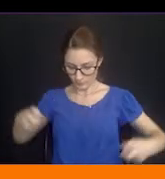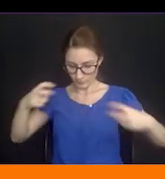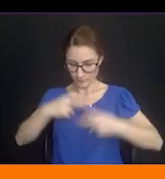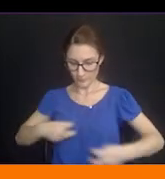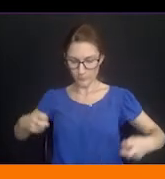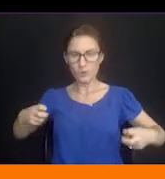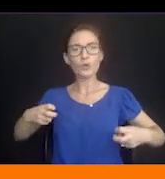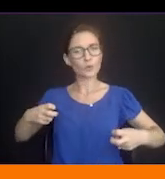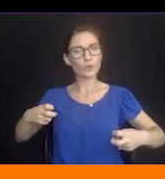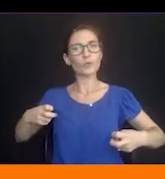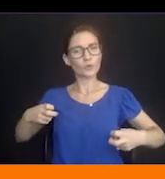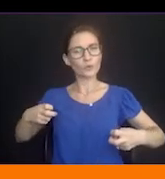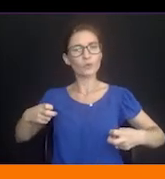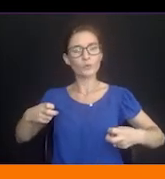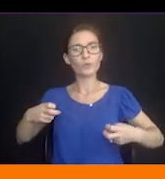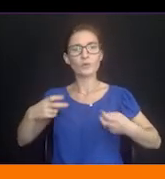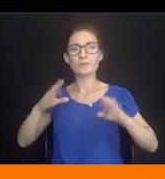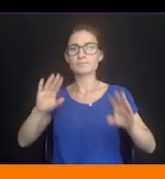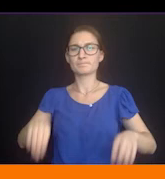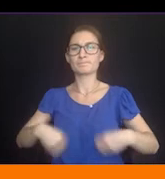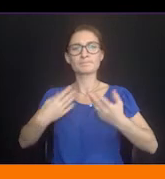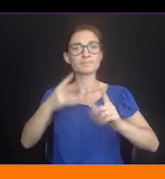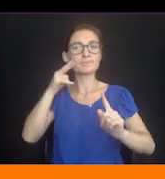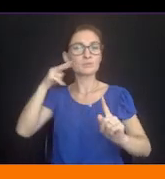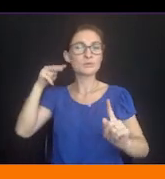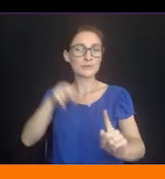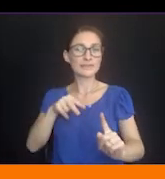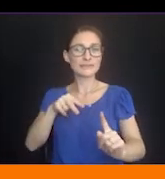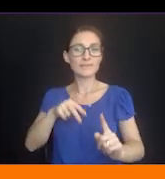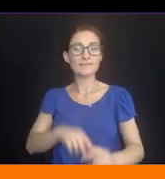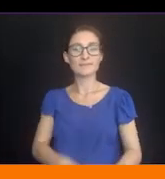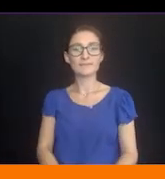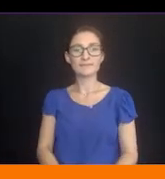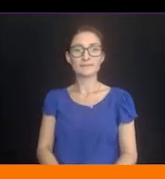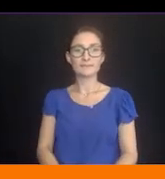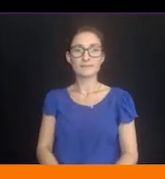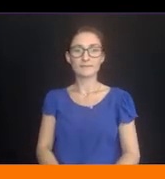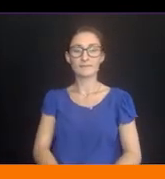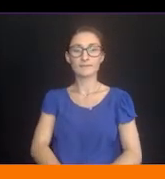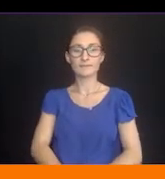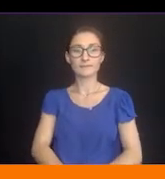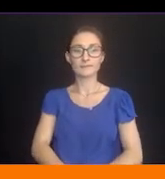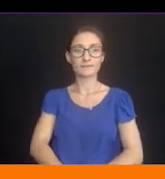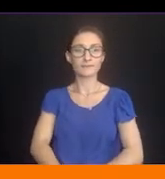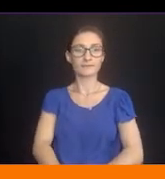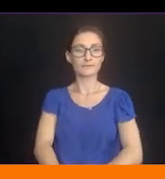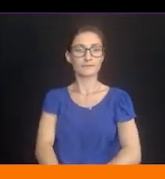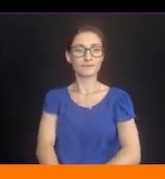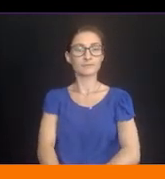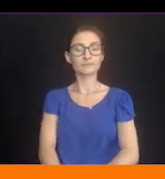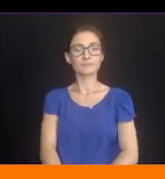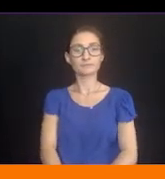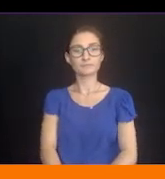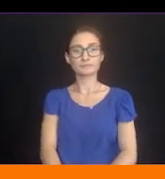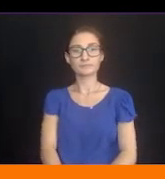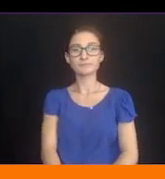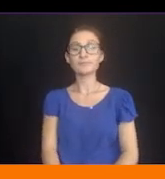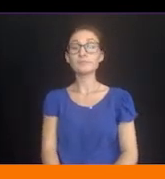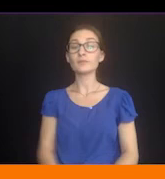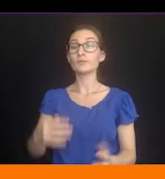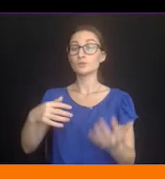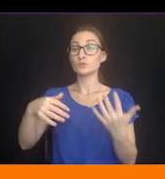just self-knowledge, that insight into your mind gives you